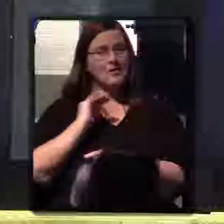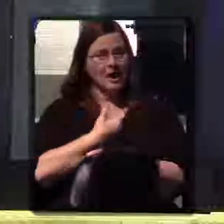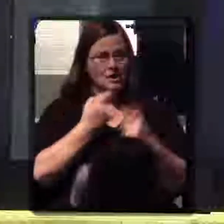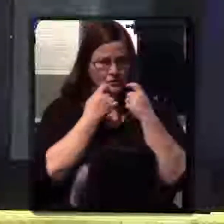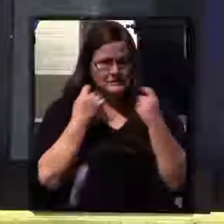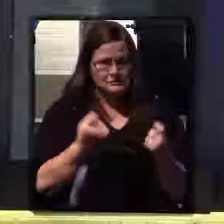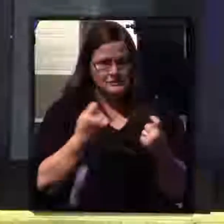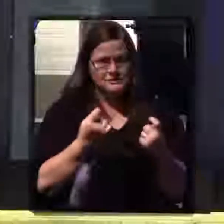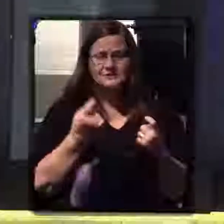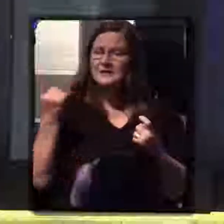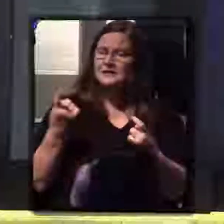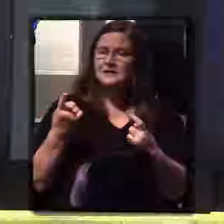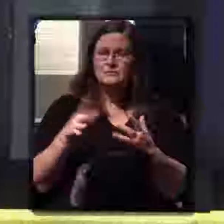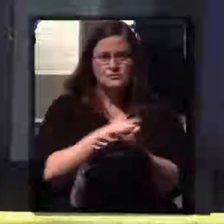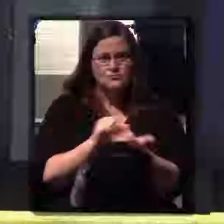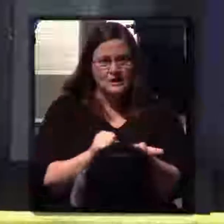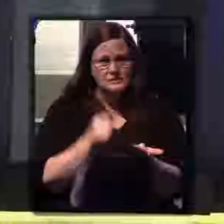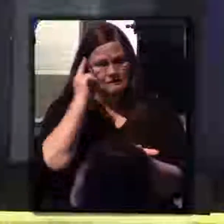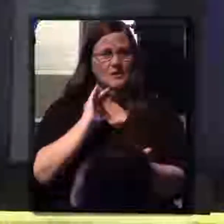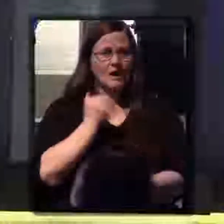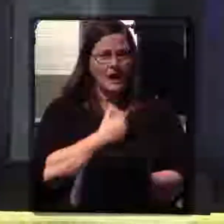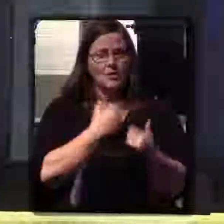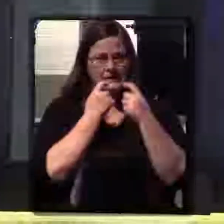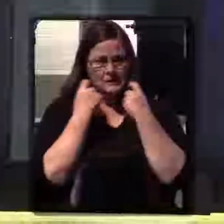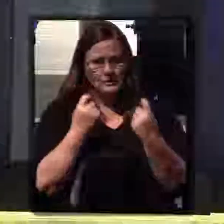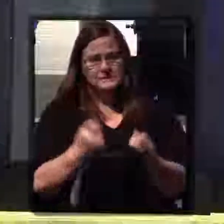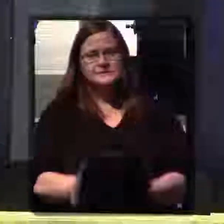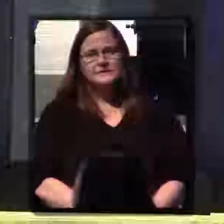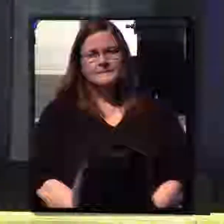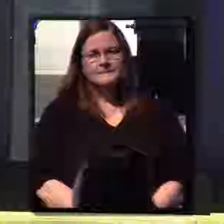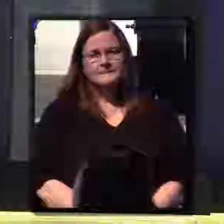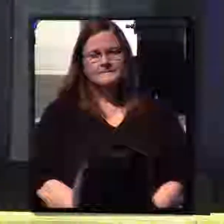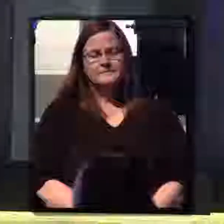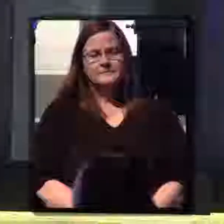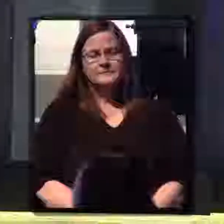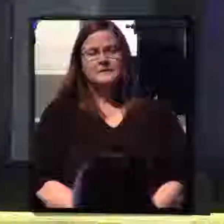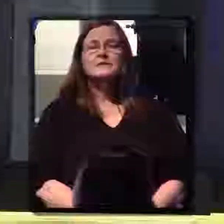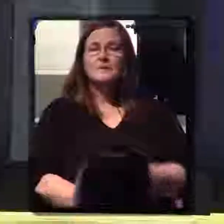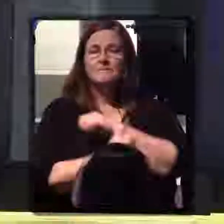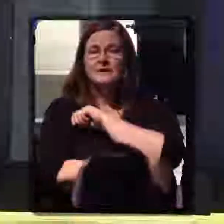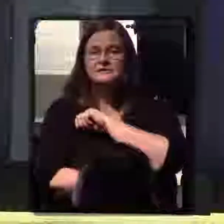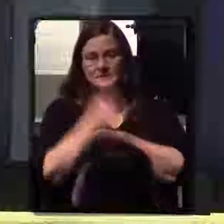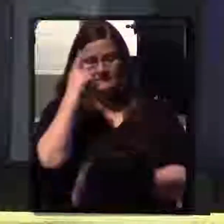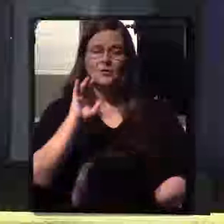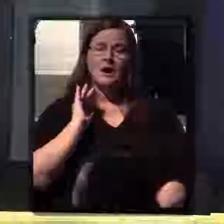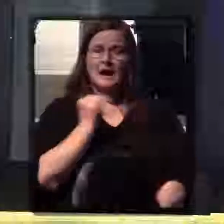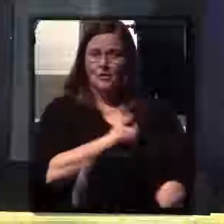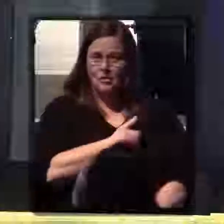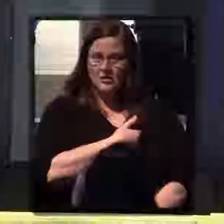was pierced through for our transgressions. He was crushed for our